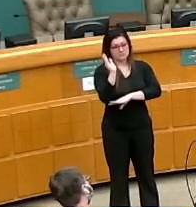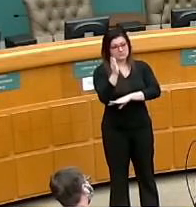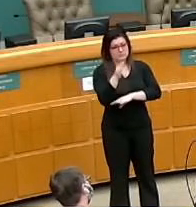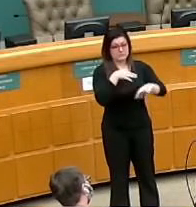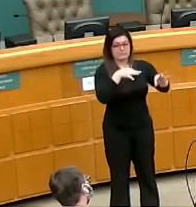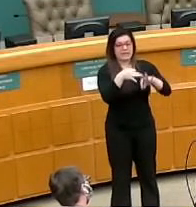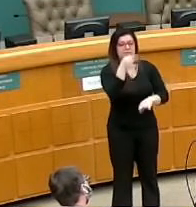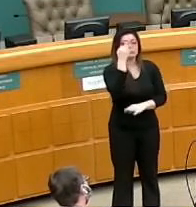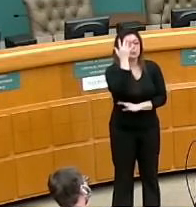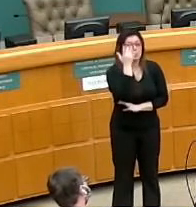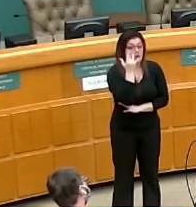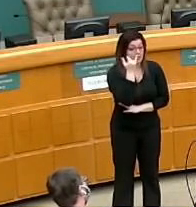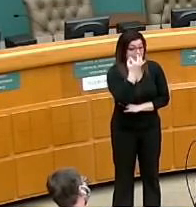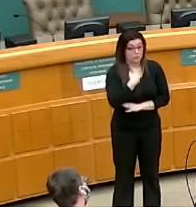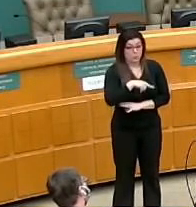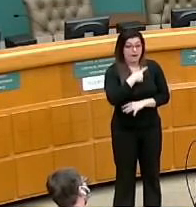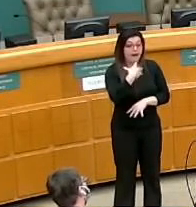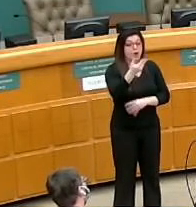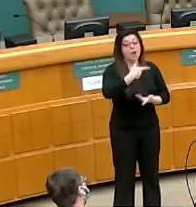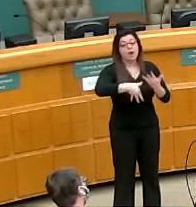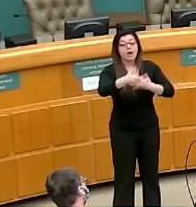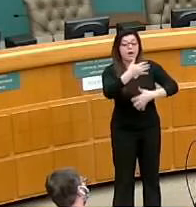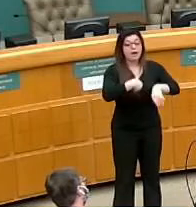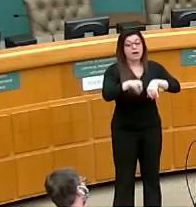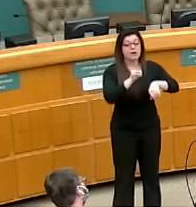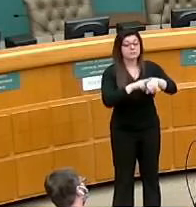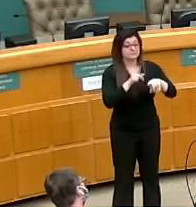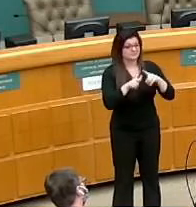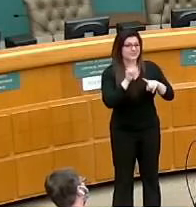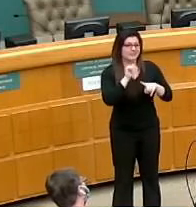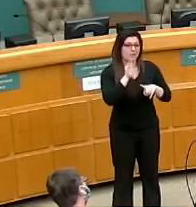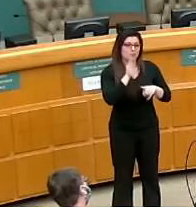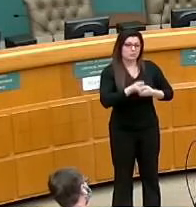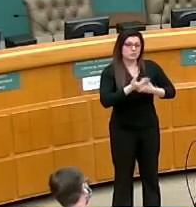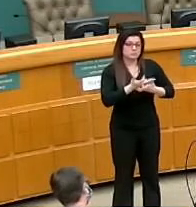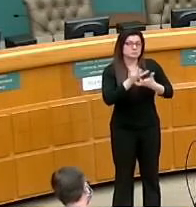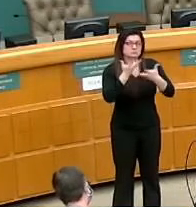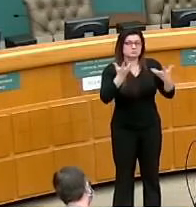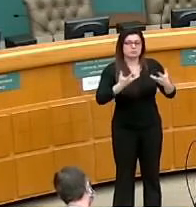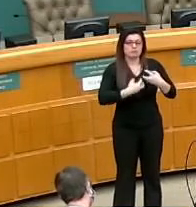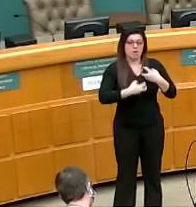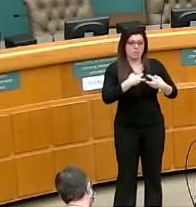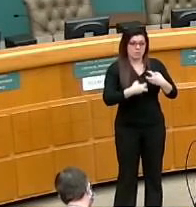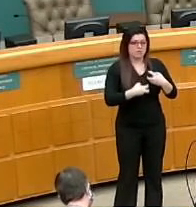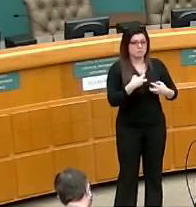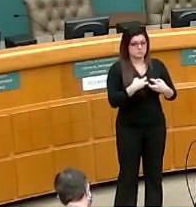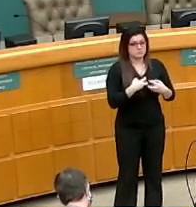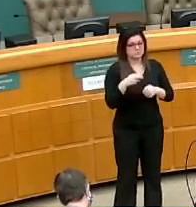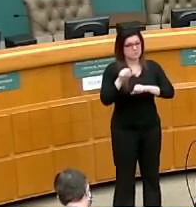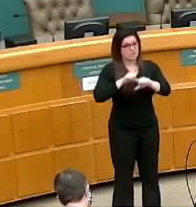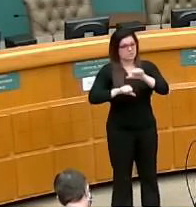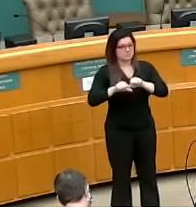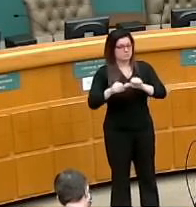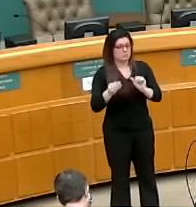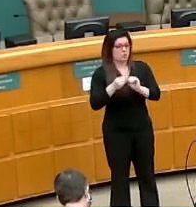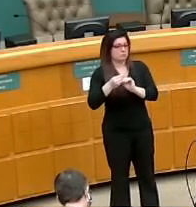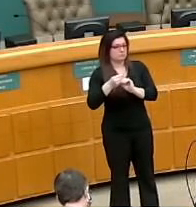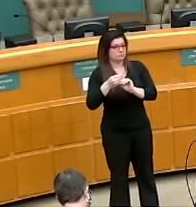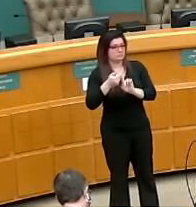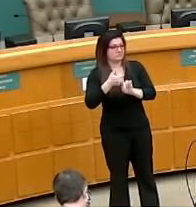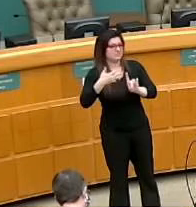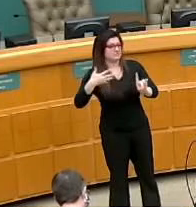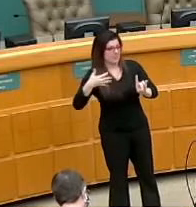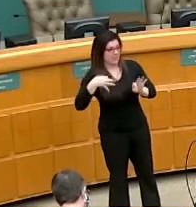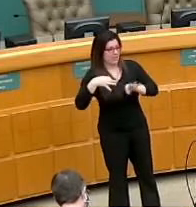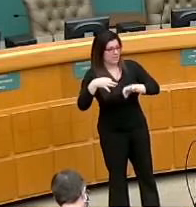trouble, as according to the scientists and their predictive modeling. And so this Friday, they'll be back again, as I mentioned, to give